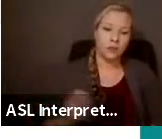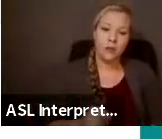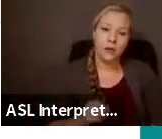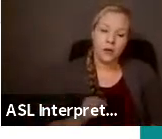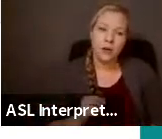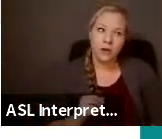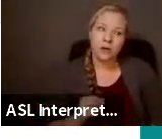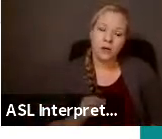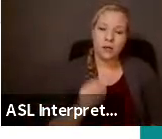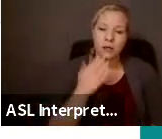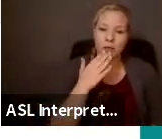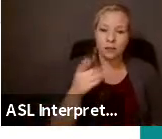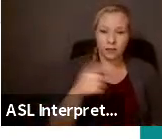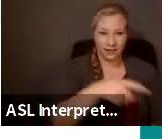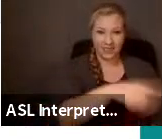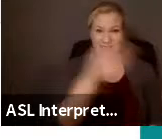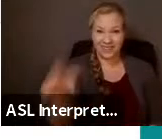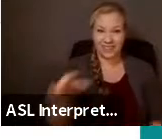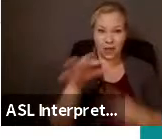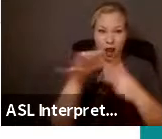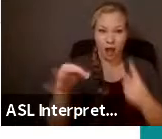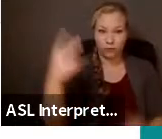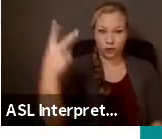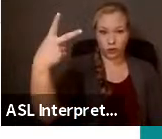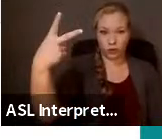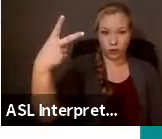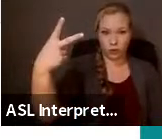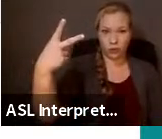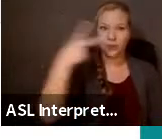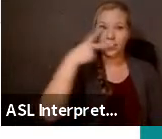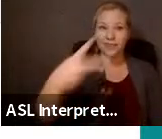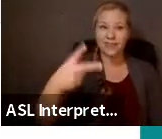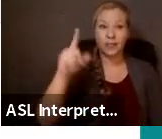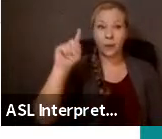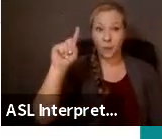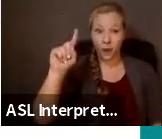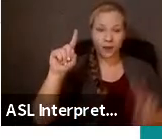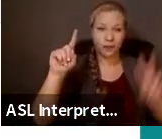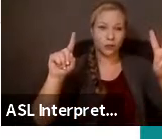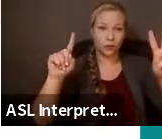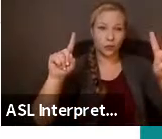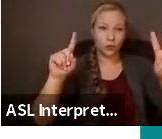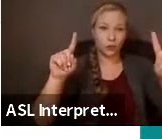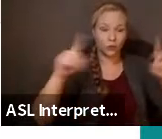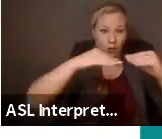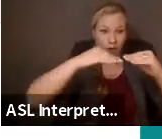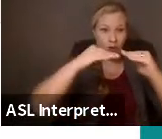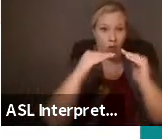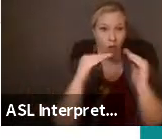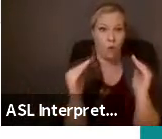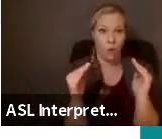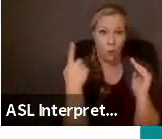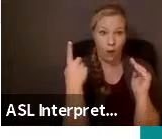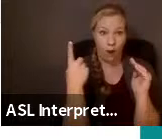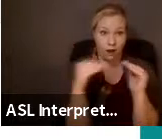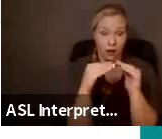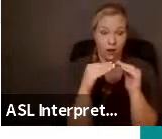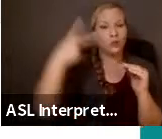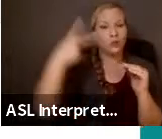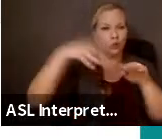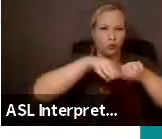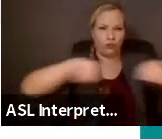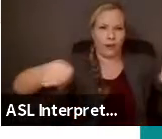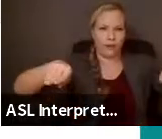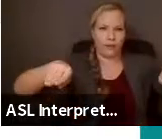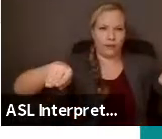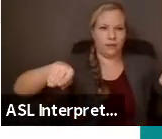to the next slide? Because that is the main difference right there. You saw that? I got you. And so the